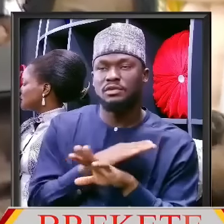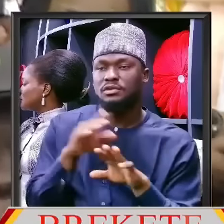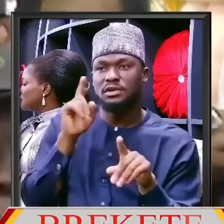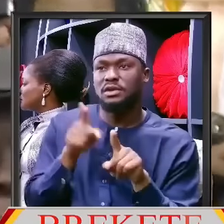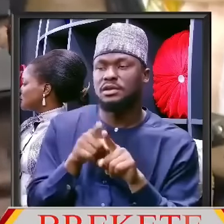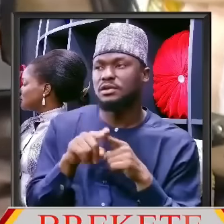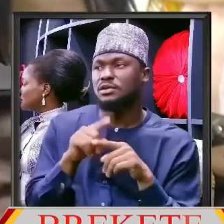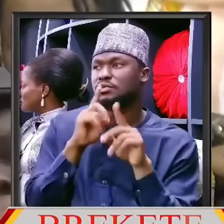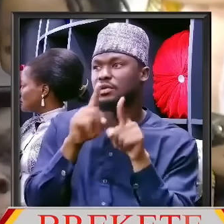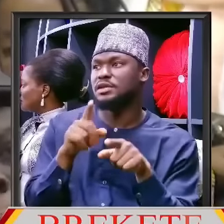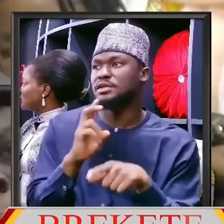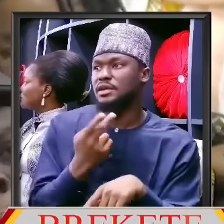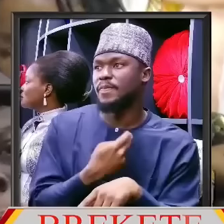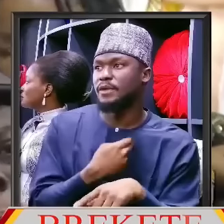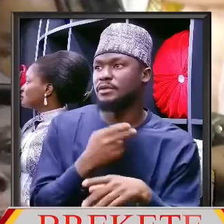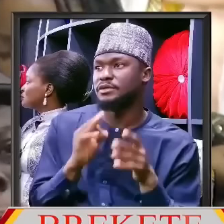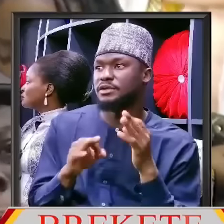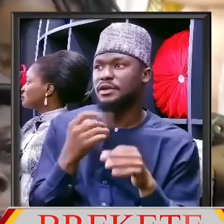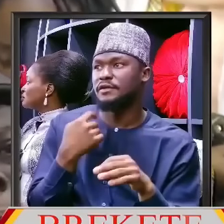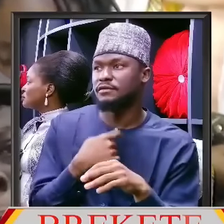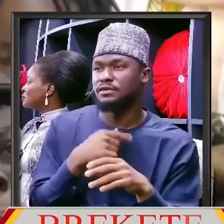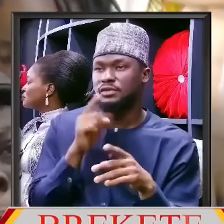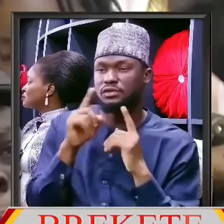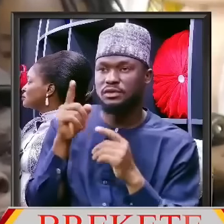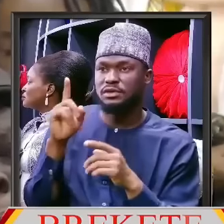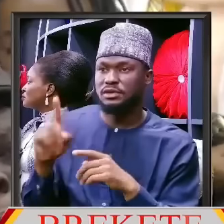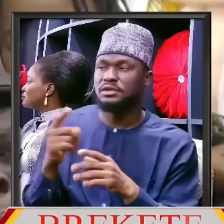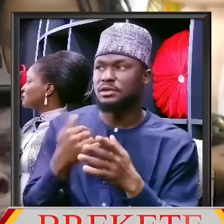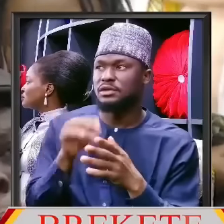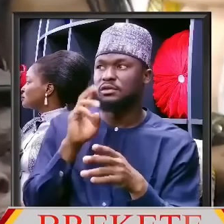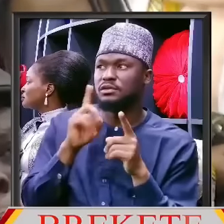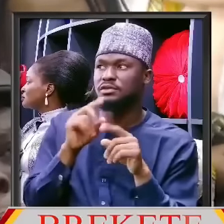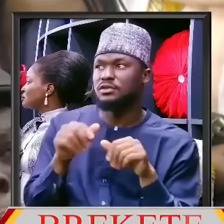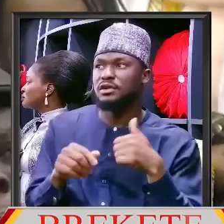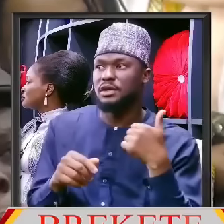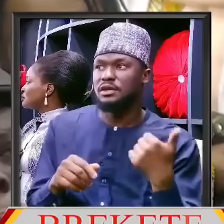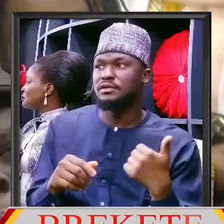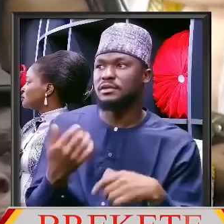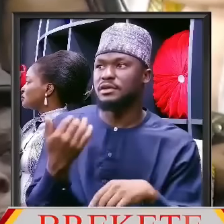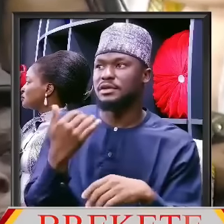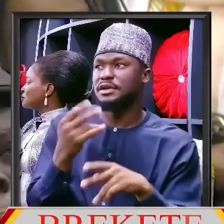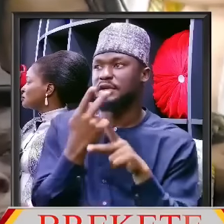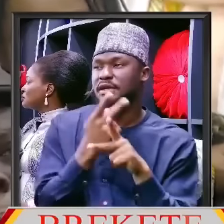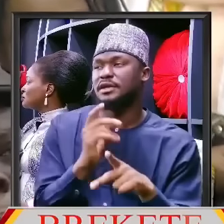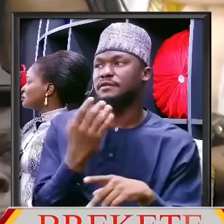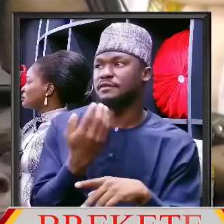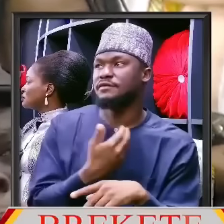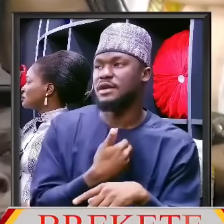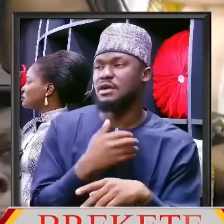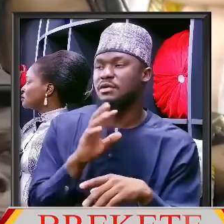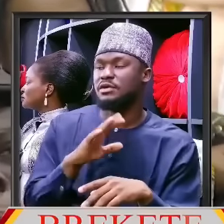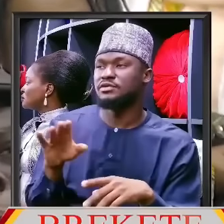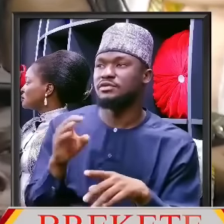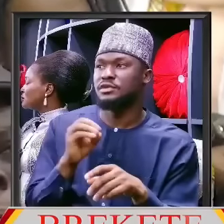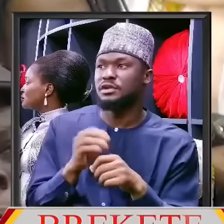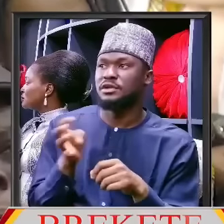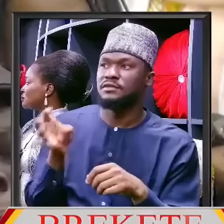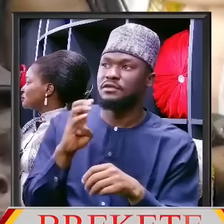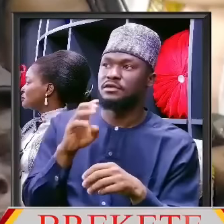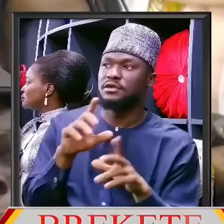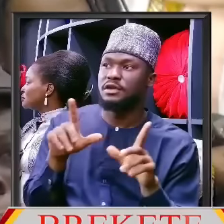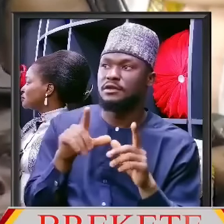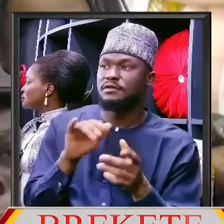us. If we they talk one, they go do another one. They come wale our children for 400 level for the mouth for exam hall. Say